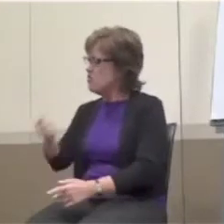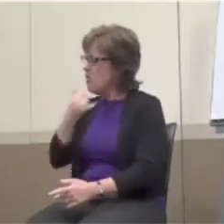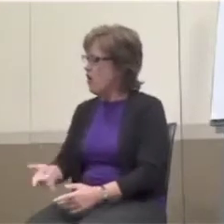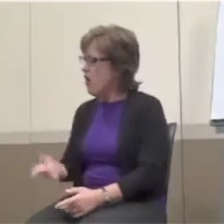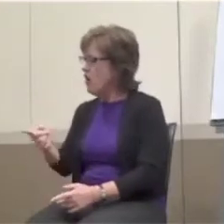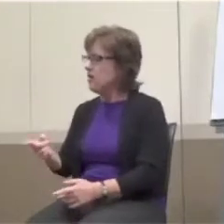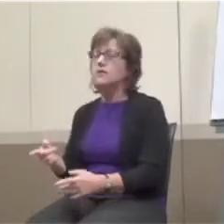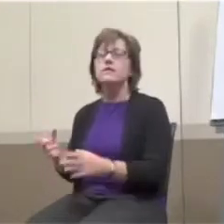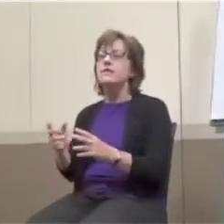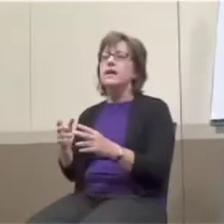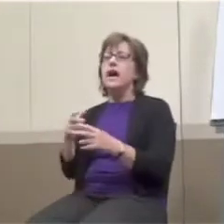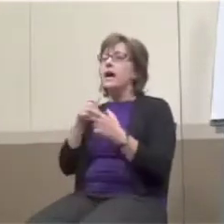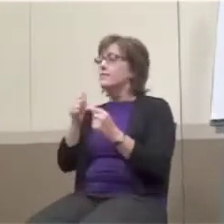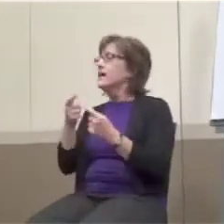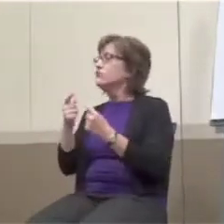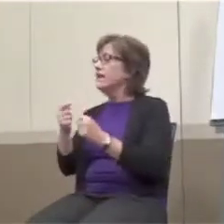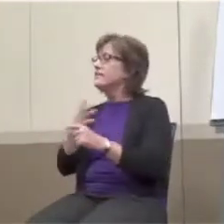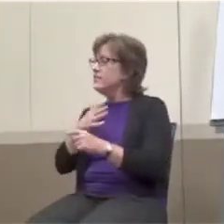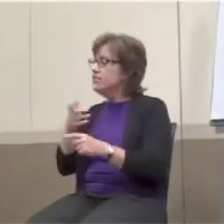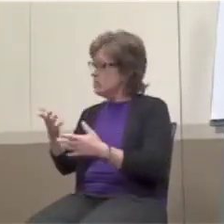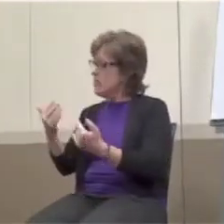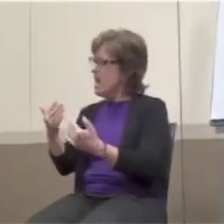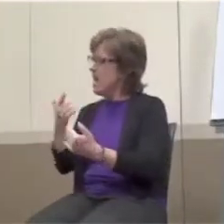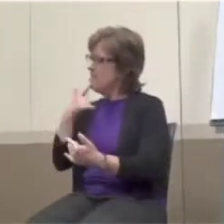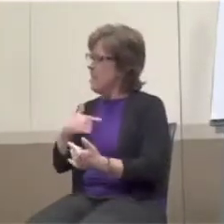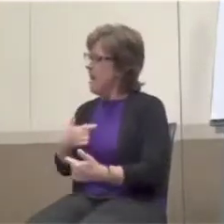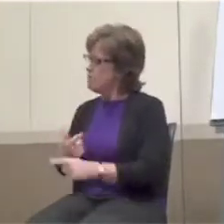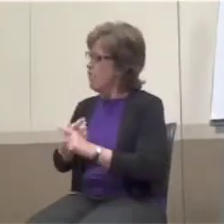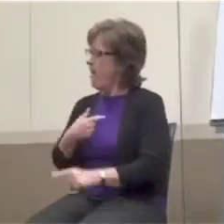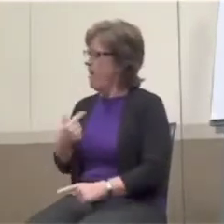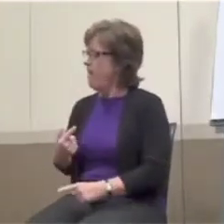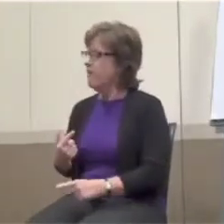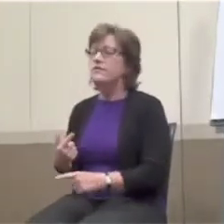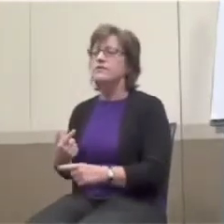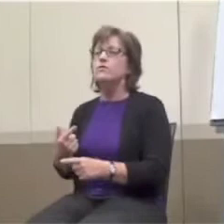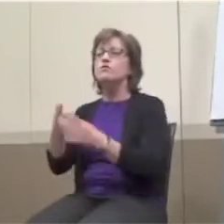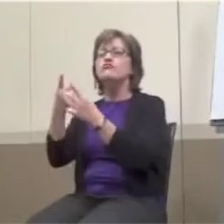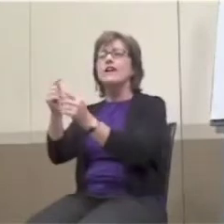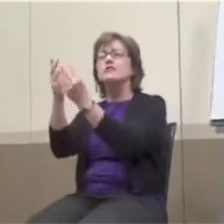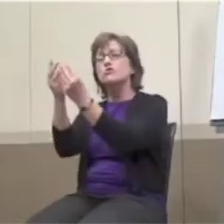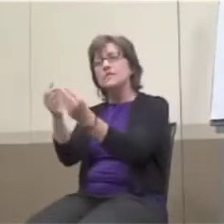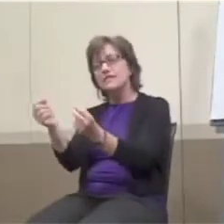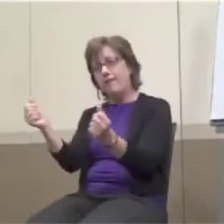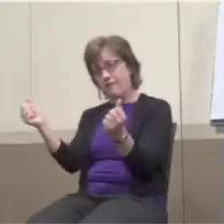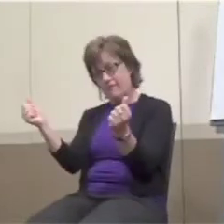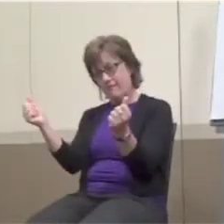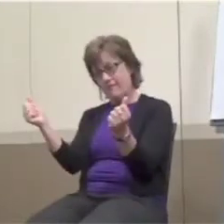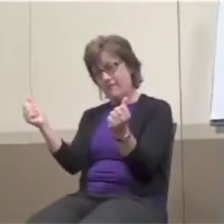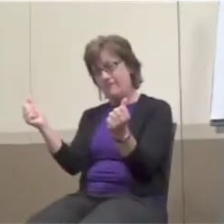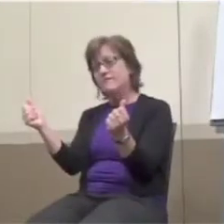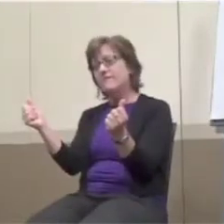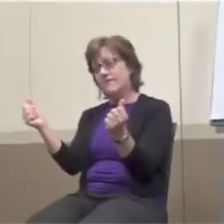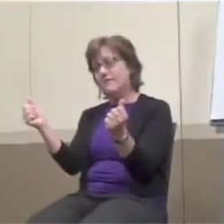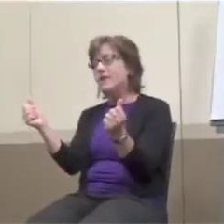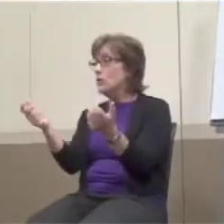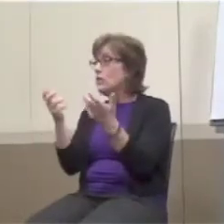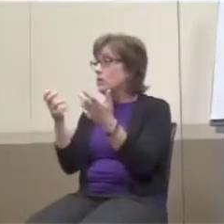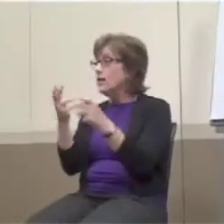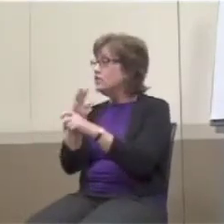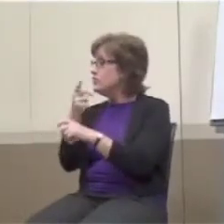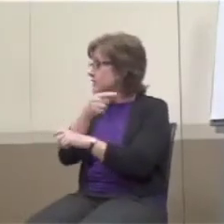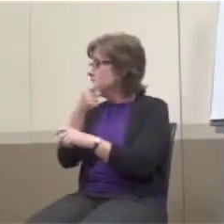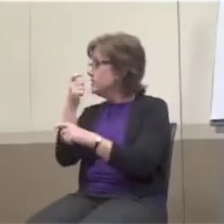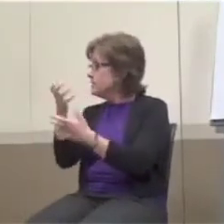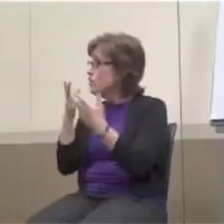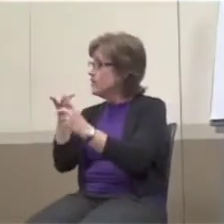not trying to get you to admit that I'm right. I'm trying to get to the other side of the argument. And that's why it's so critical. We want to use this because we